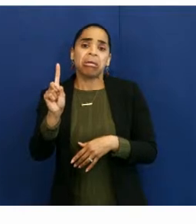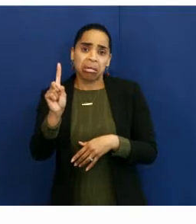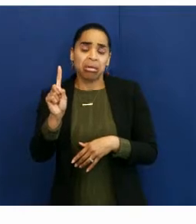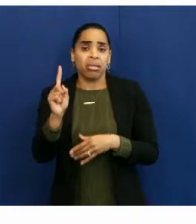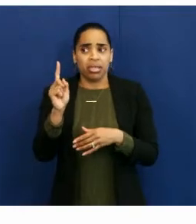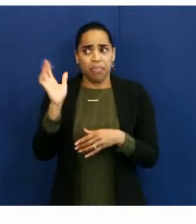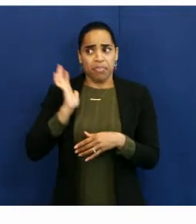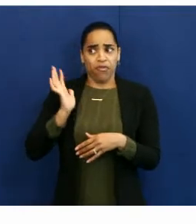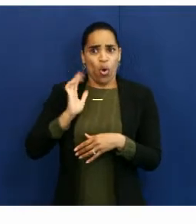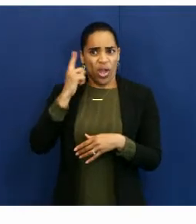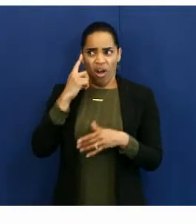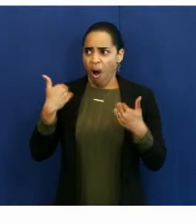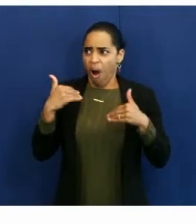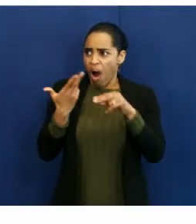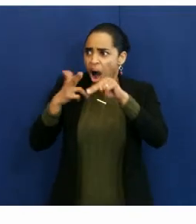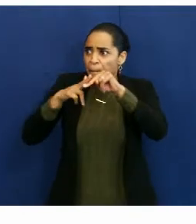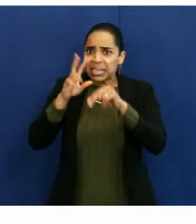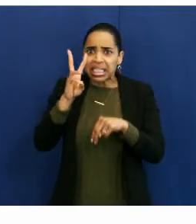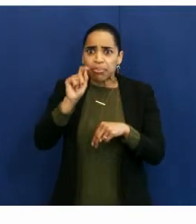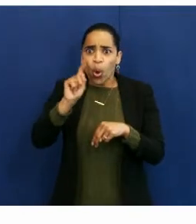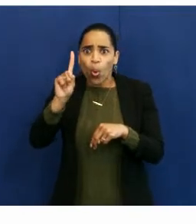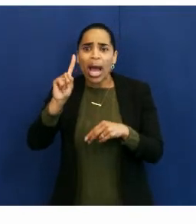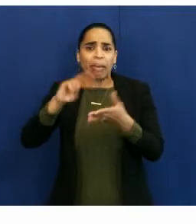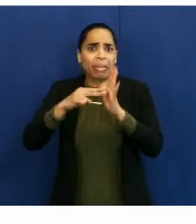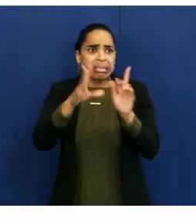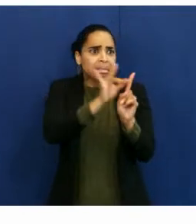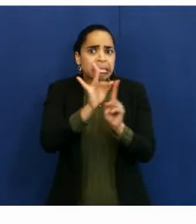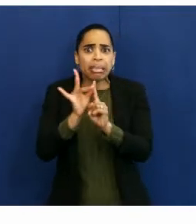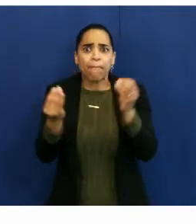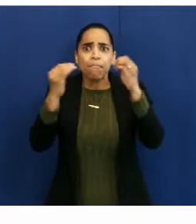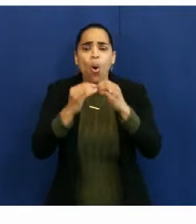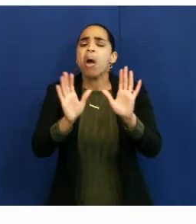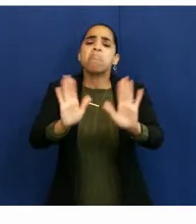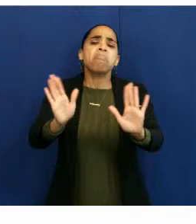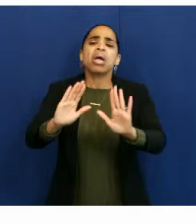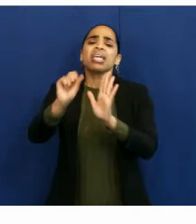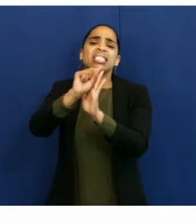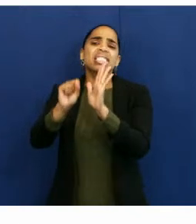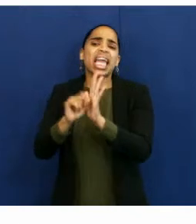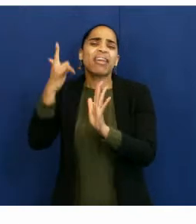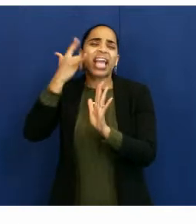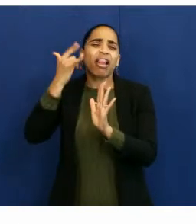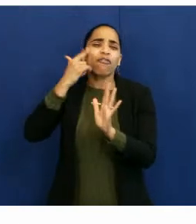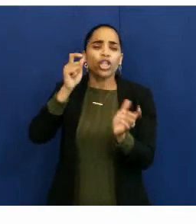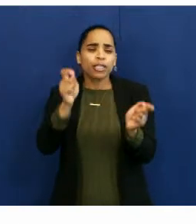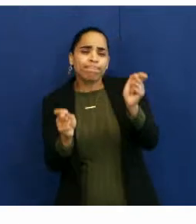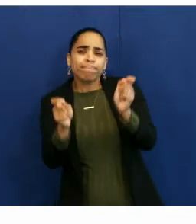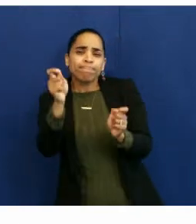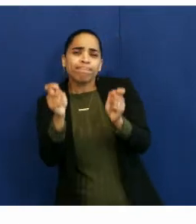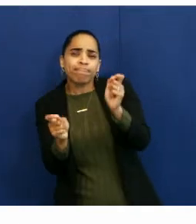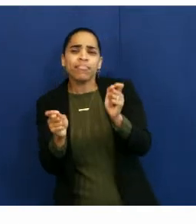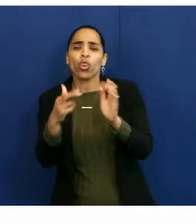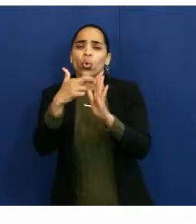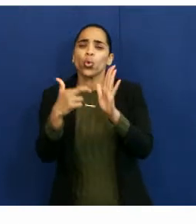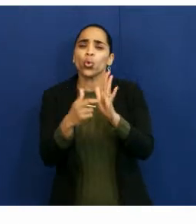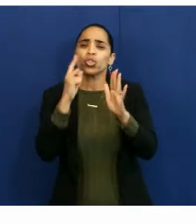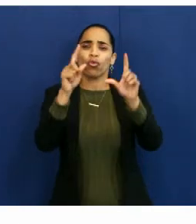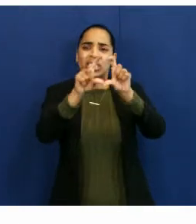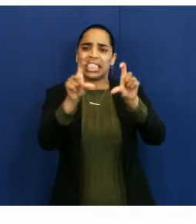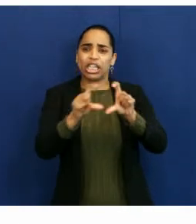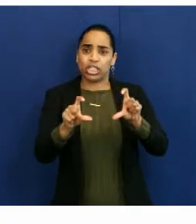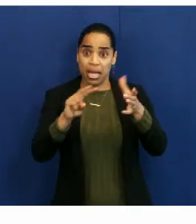for alarm, but again, the state has adjusted the rules around the tiers, and so we're not in any risk or danger of